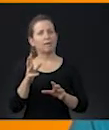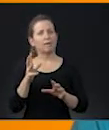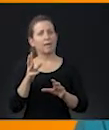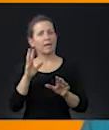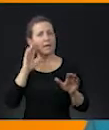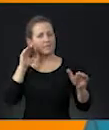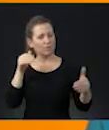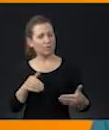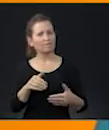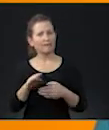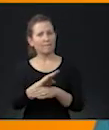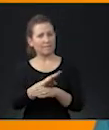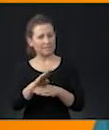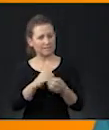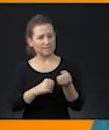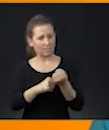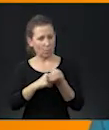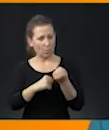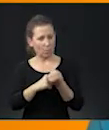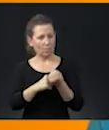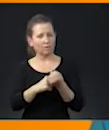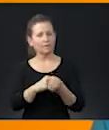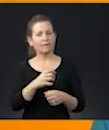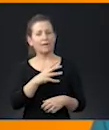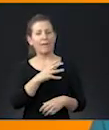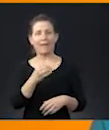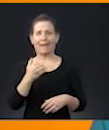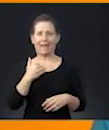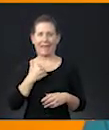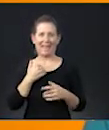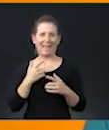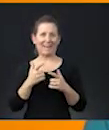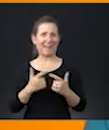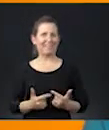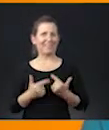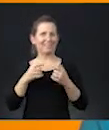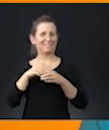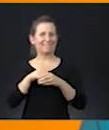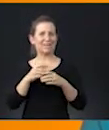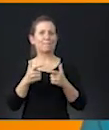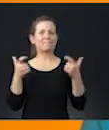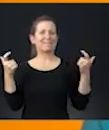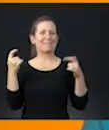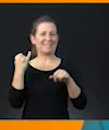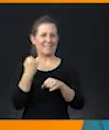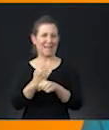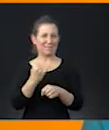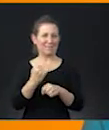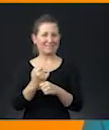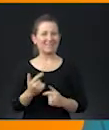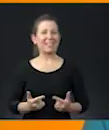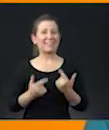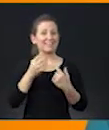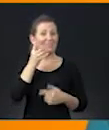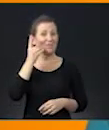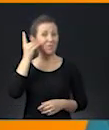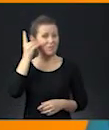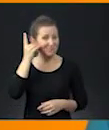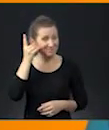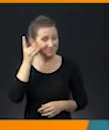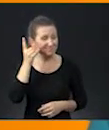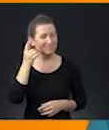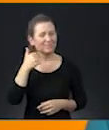support. And I got to live on a big tan campus. I got to live in the dorms. I